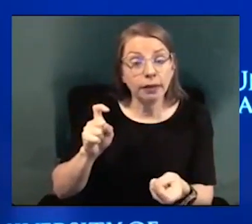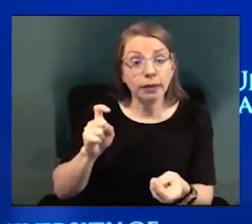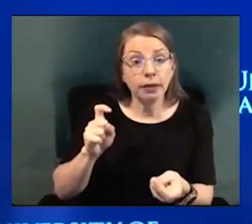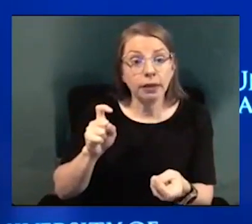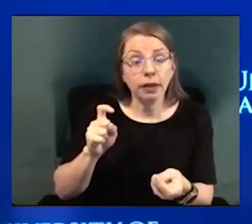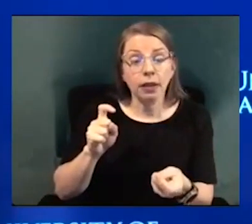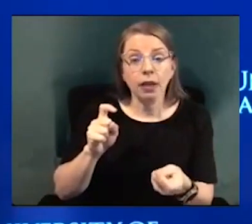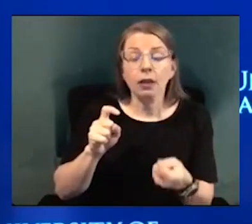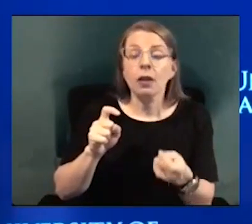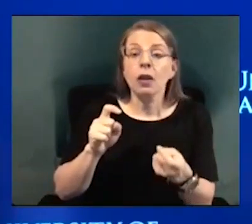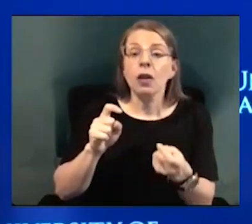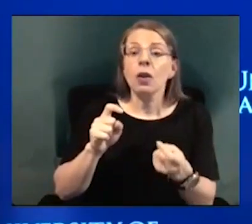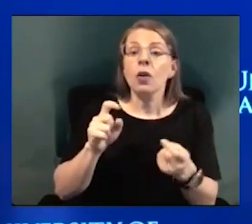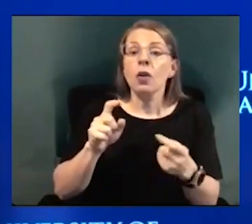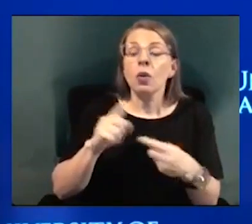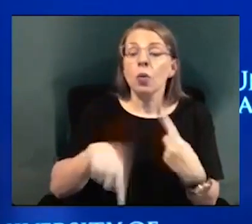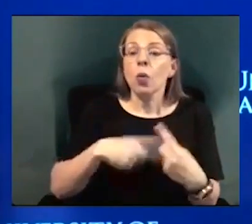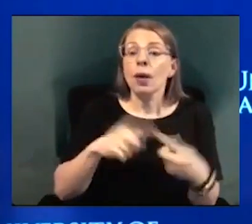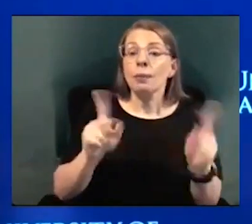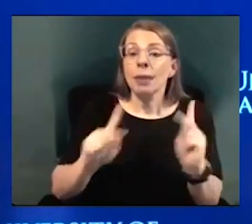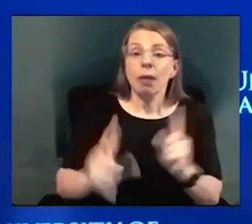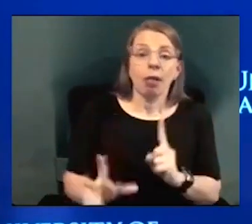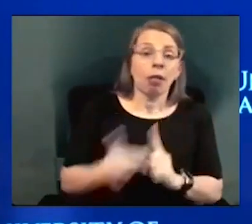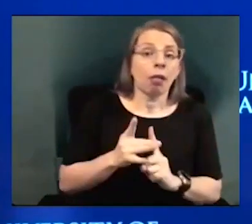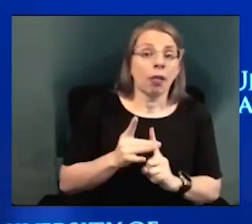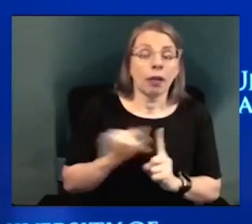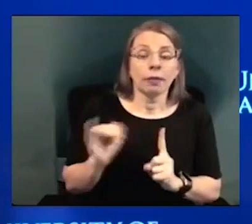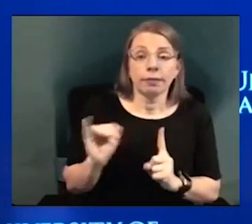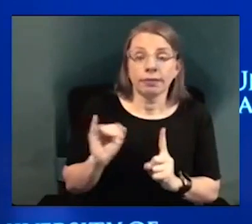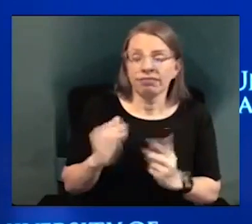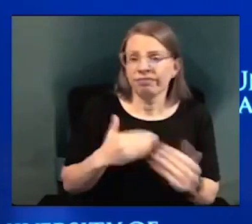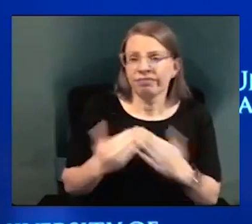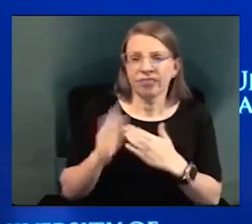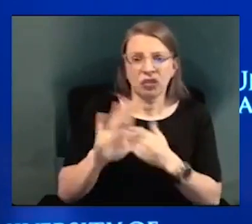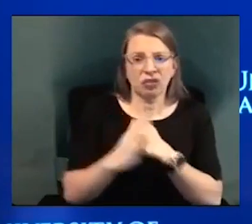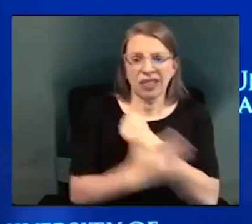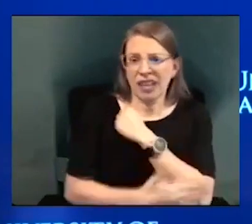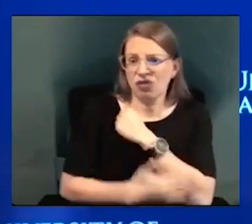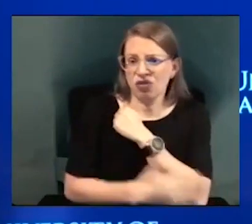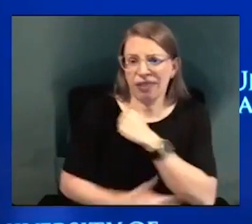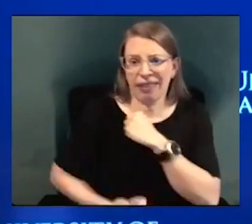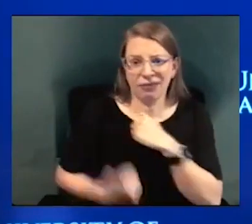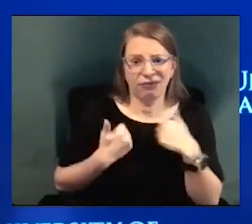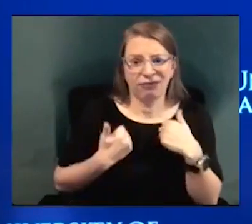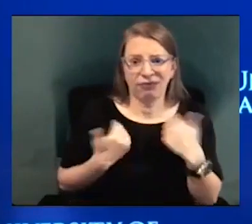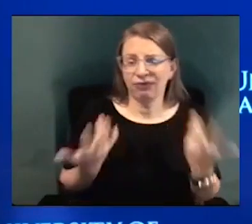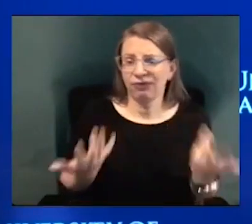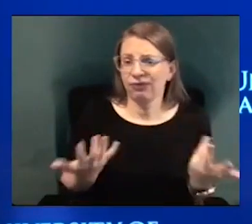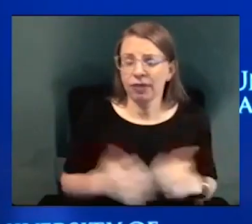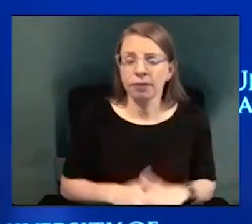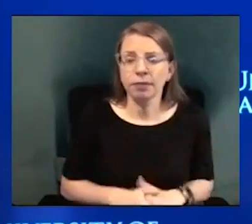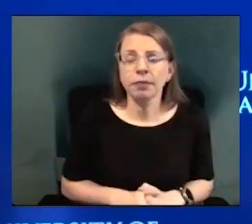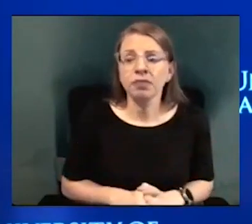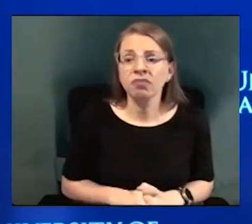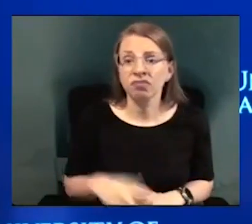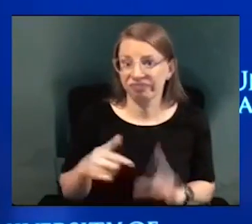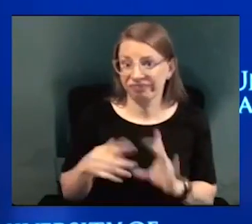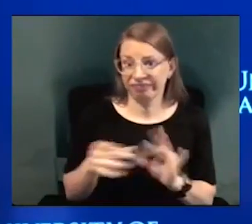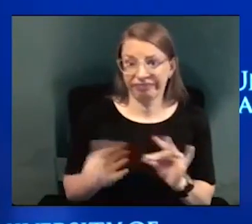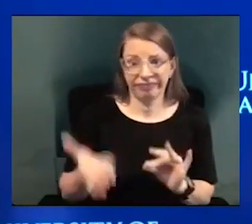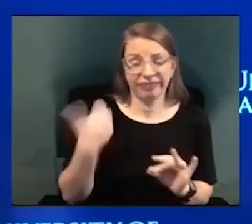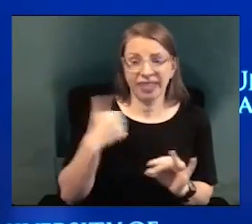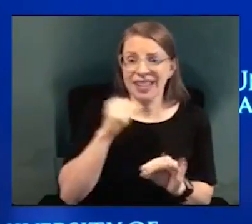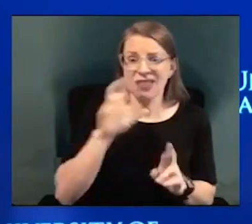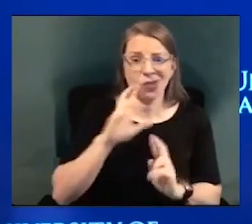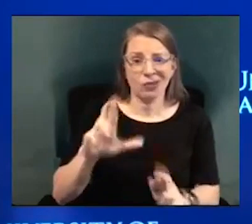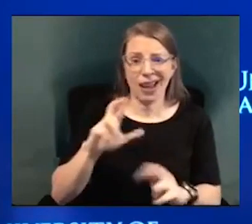people. It doesn't care what country you're in. And it most certainly, as we've said before, it does not respect